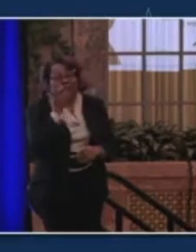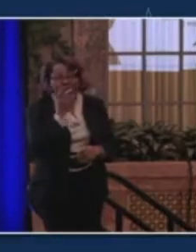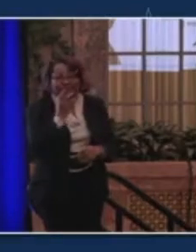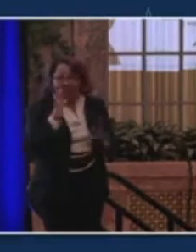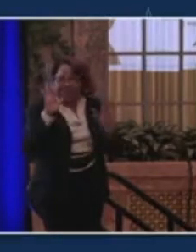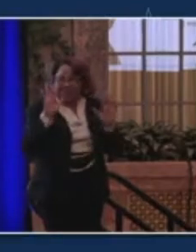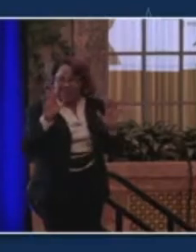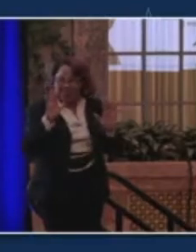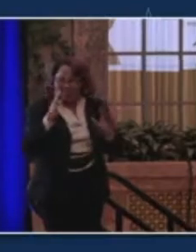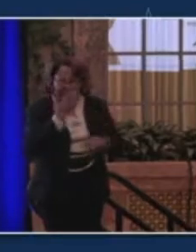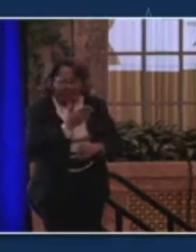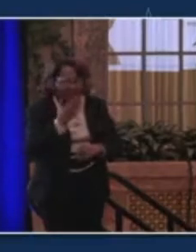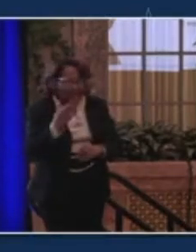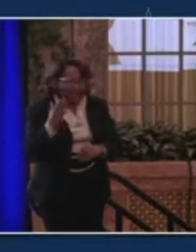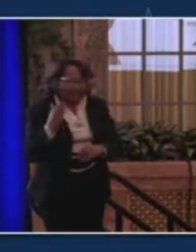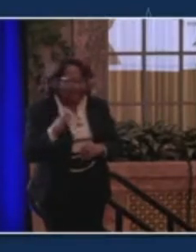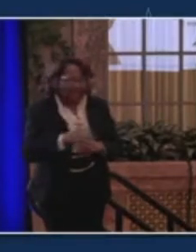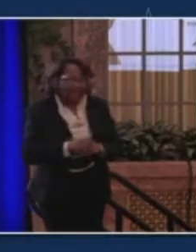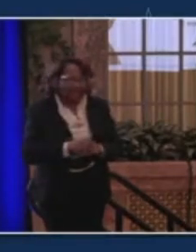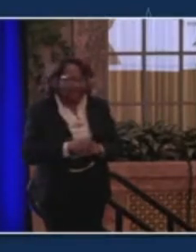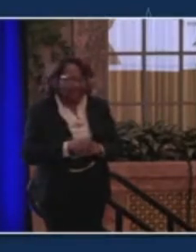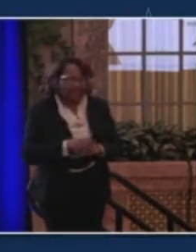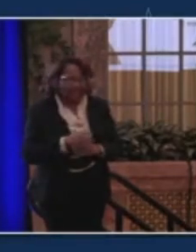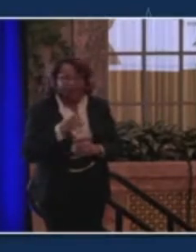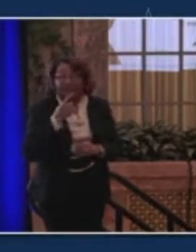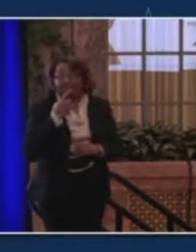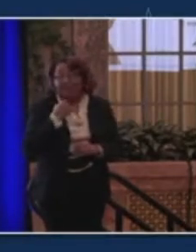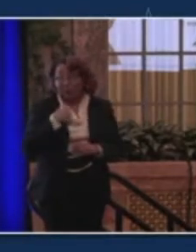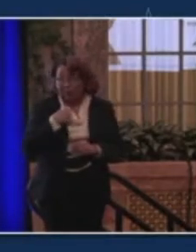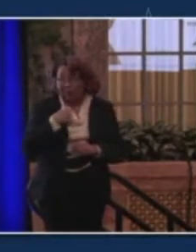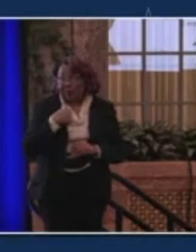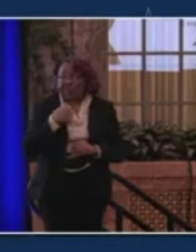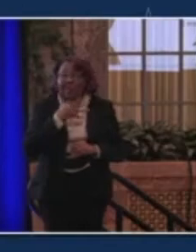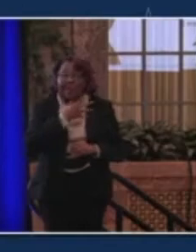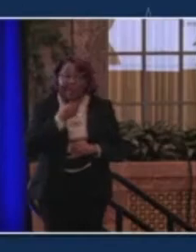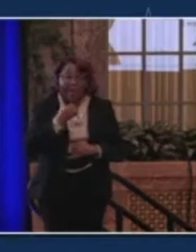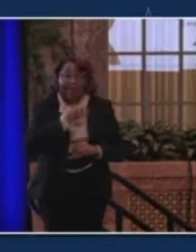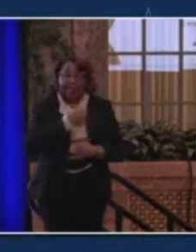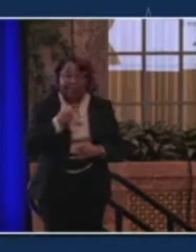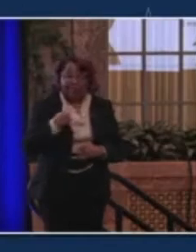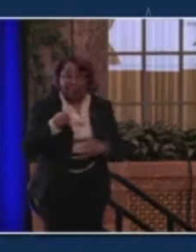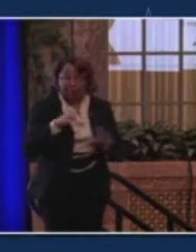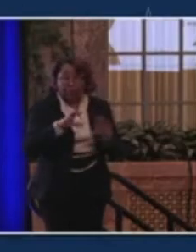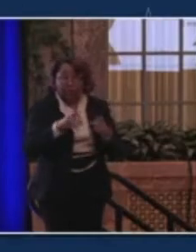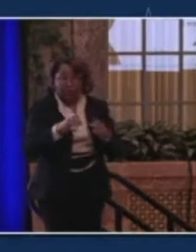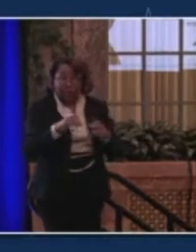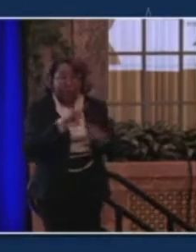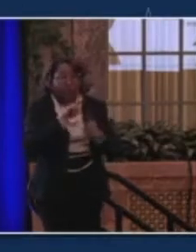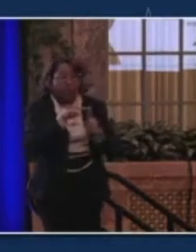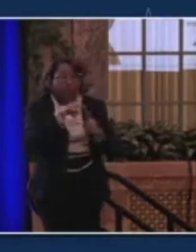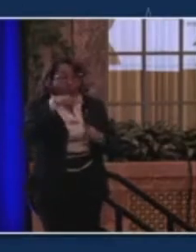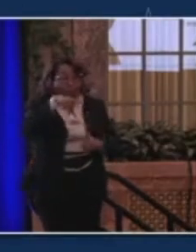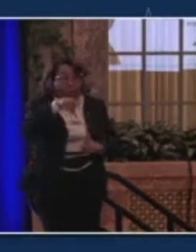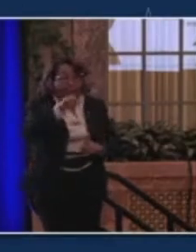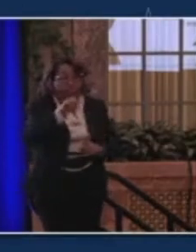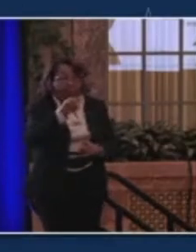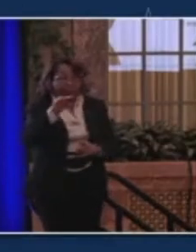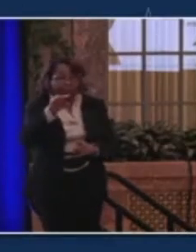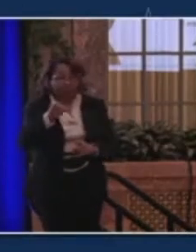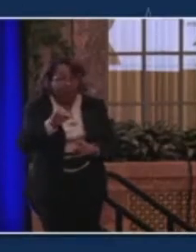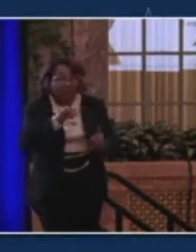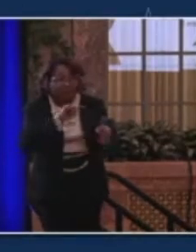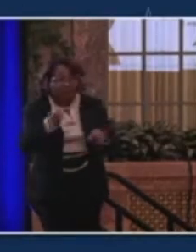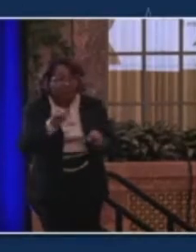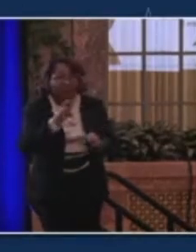things. All Harold told me, and he told the members of the cabinet, when Peggy comes in to talk with